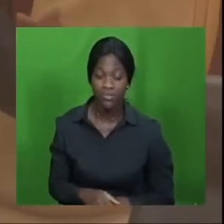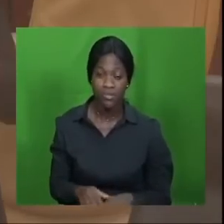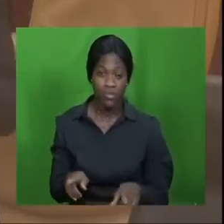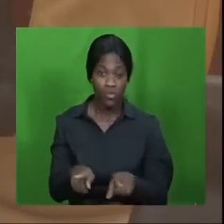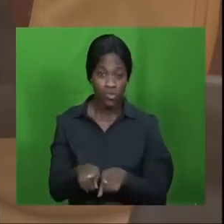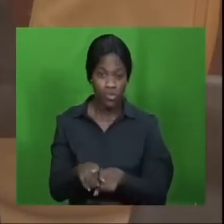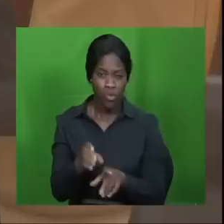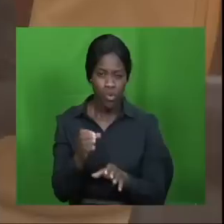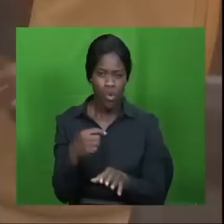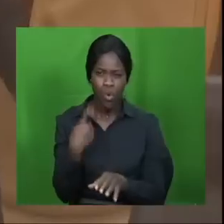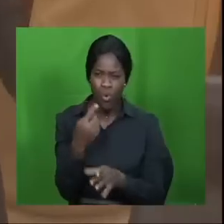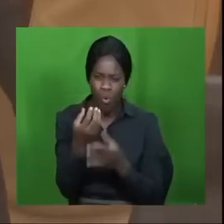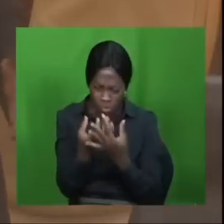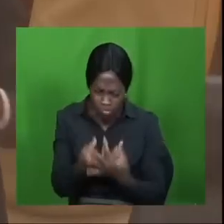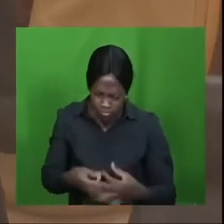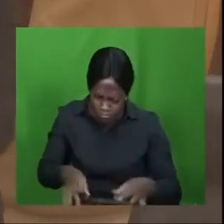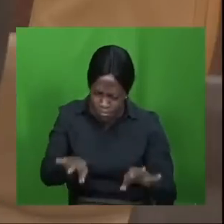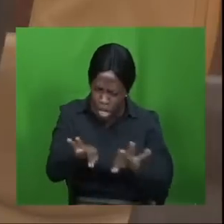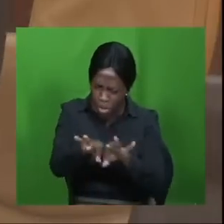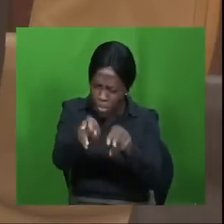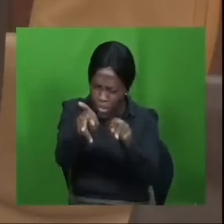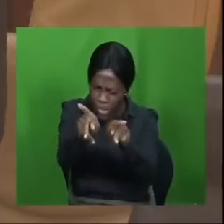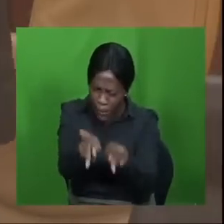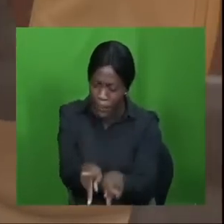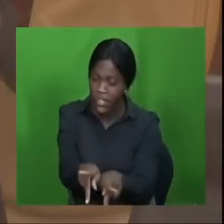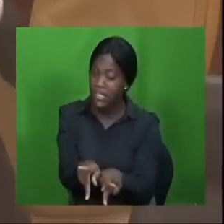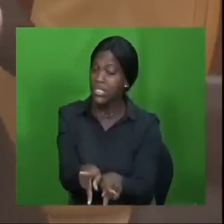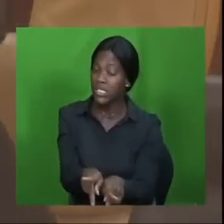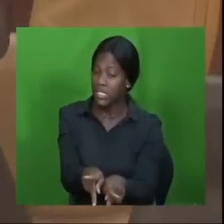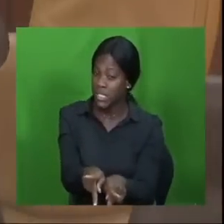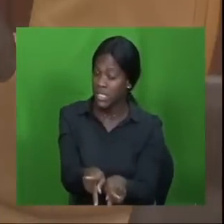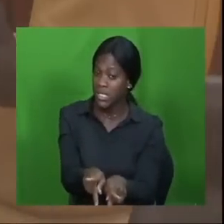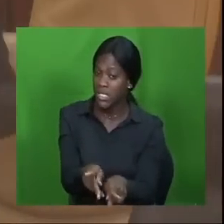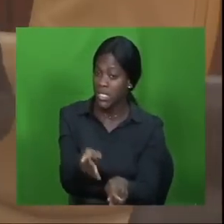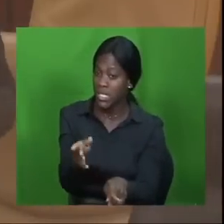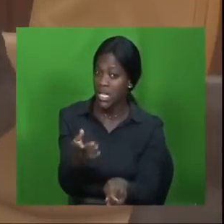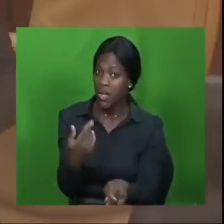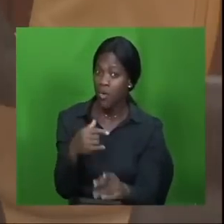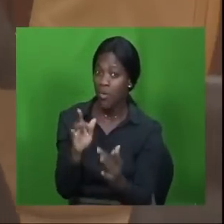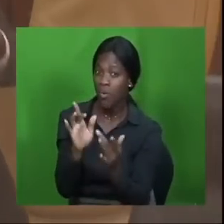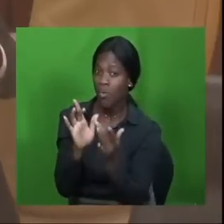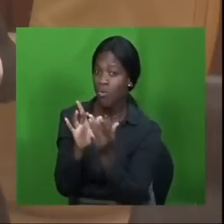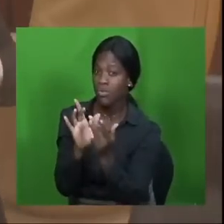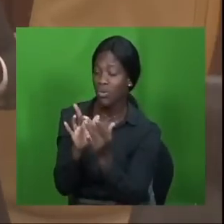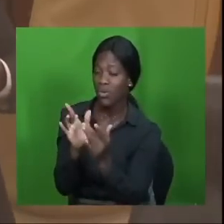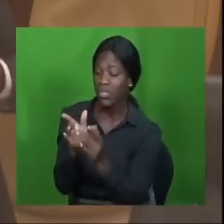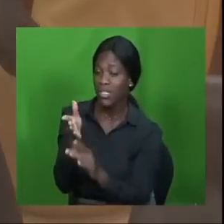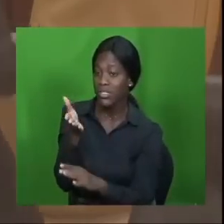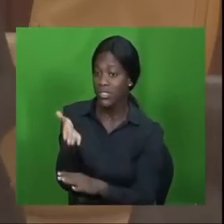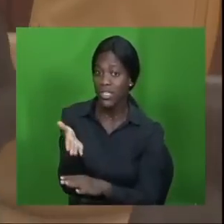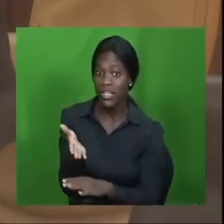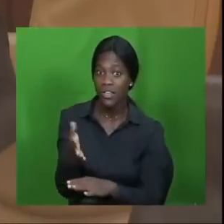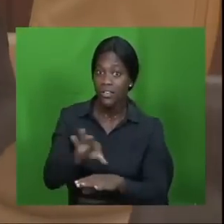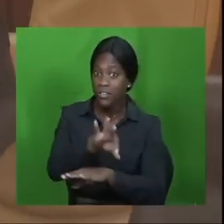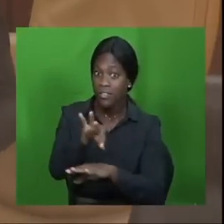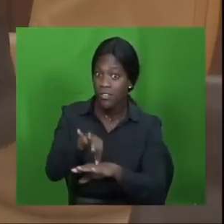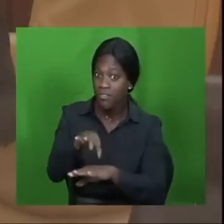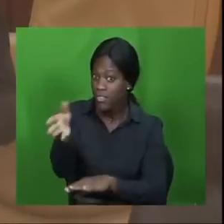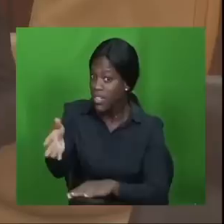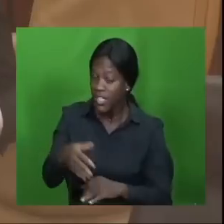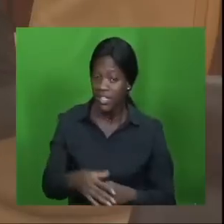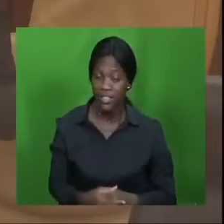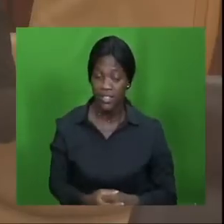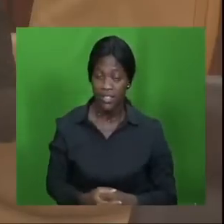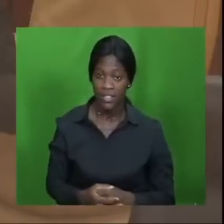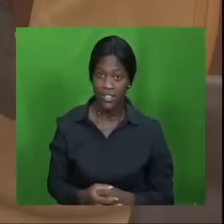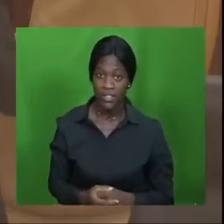had a psychologist or an emotional counselor, who was his contact person or her contact person on the field?